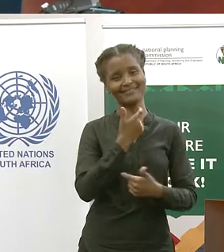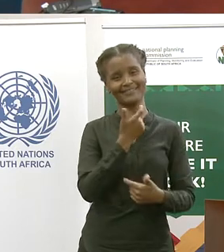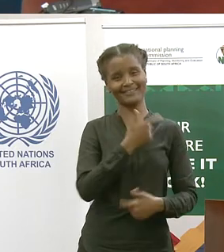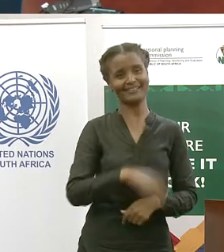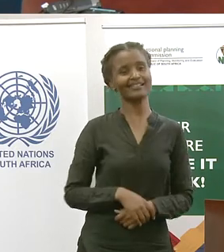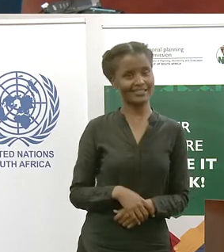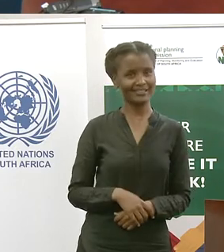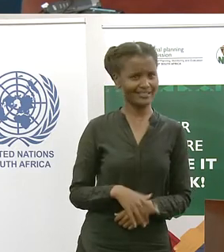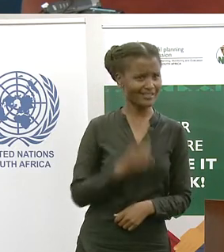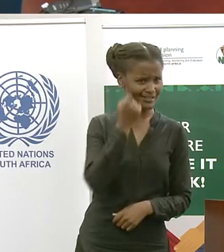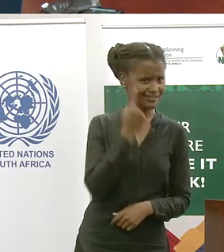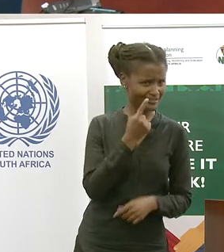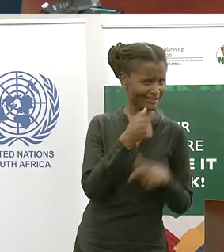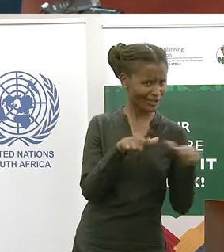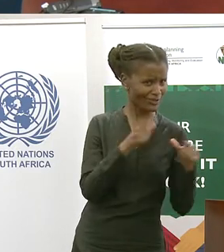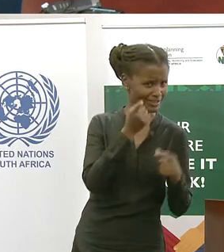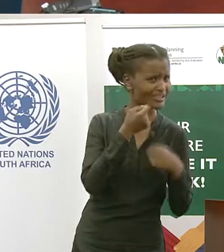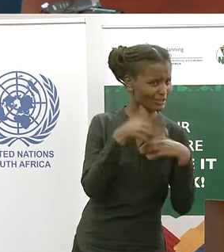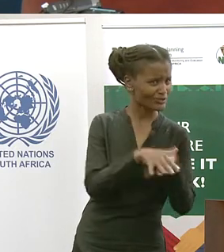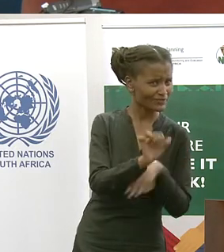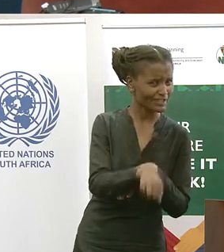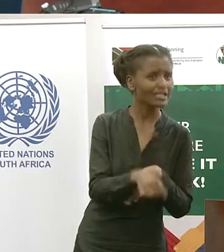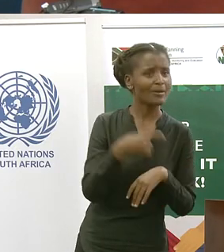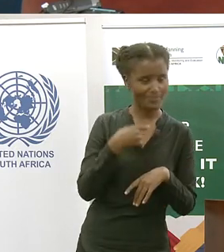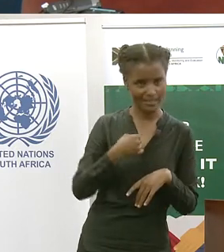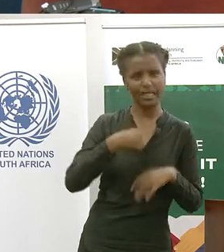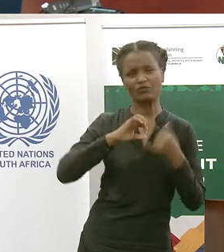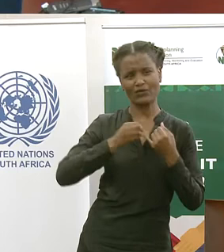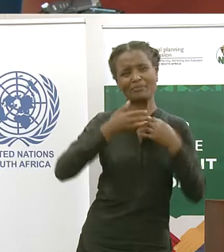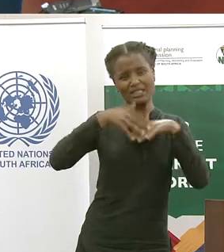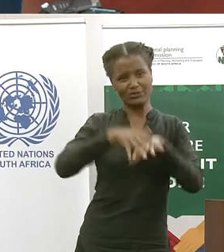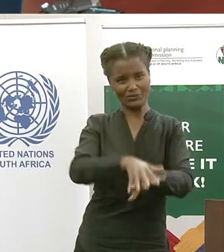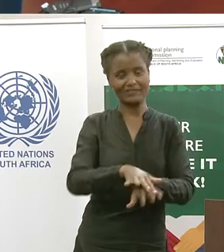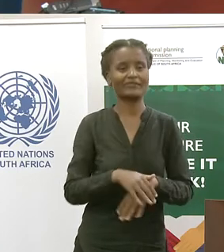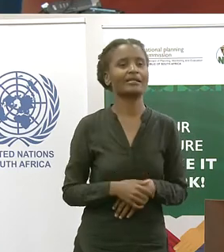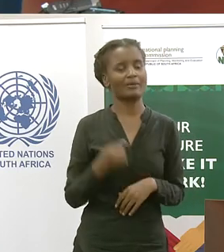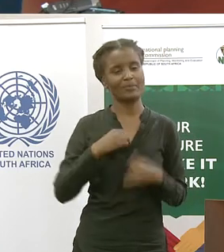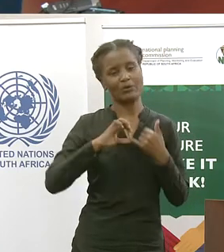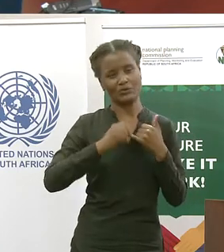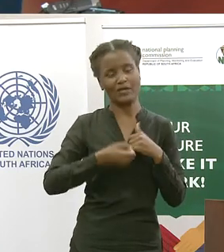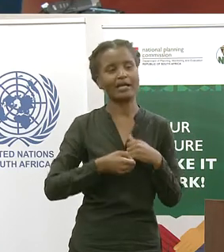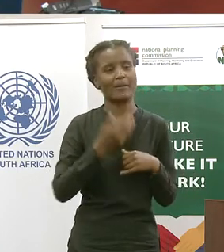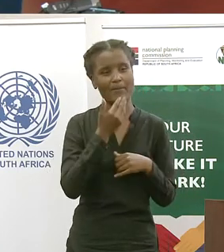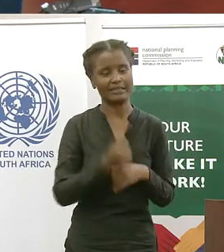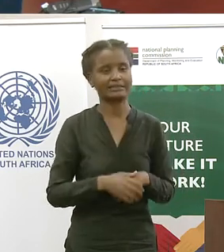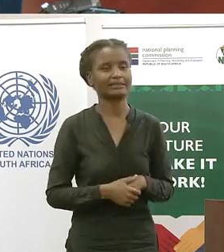yeah, you understand the language inclusive, so I will be inclusive. I will try my best.